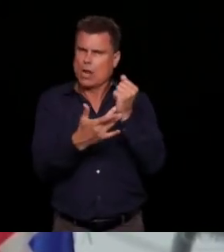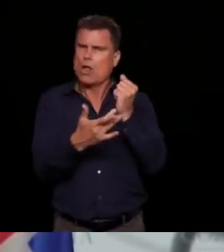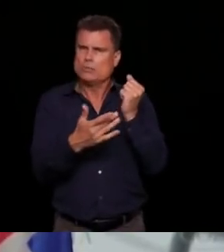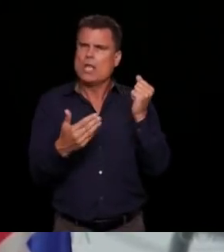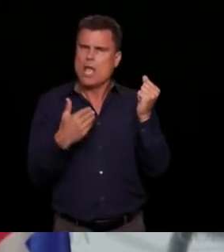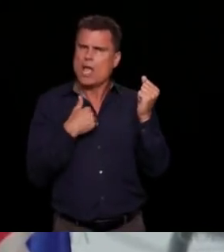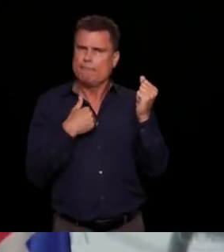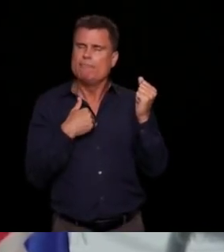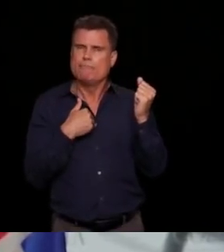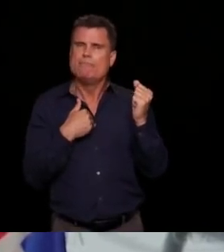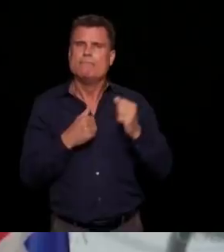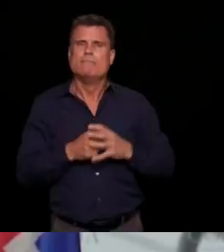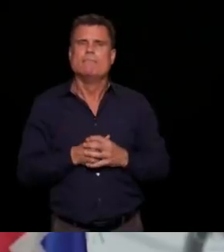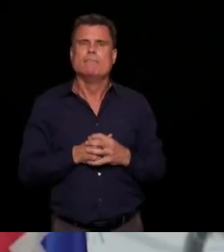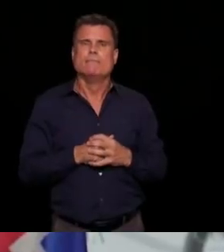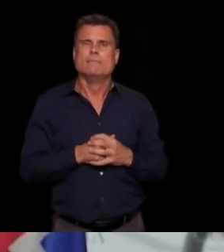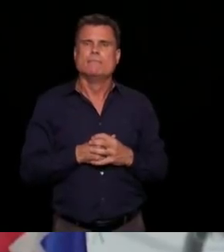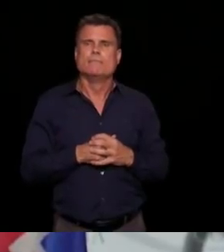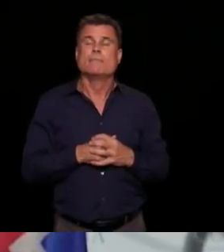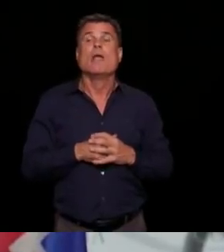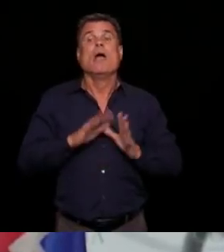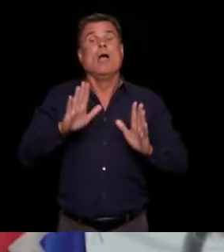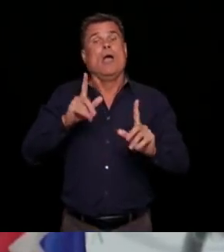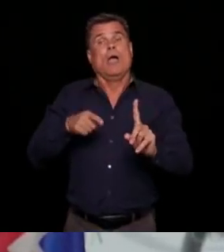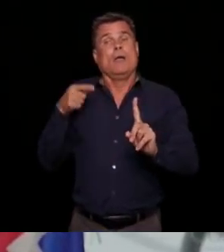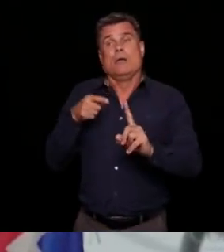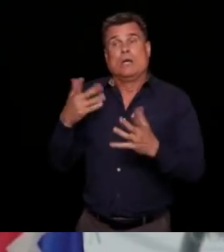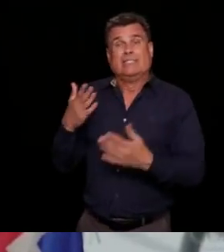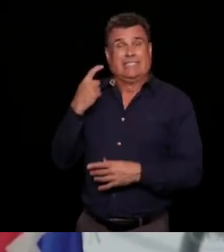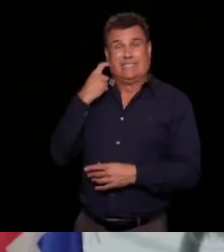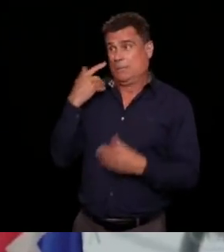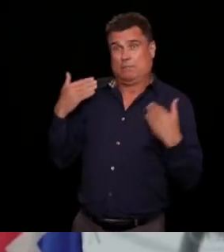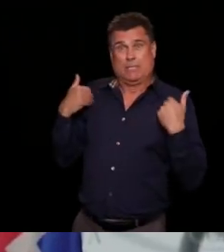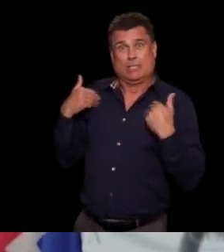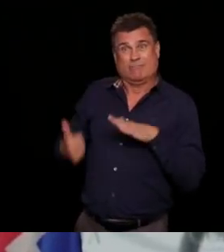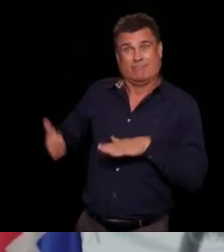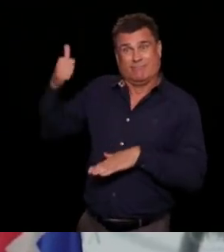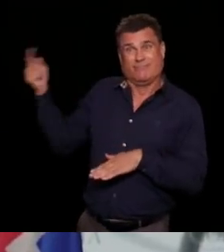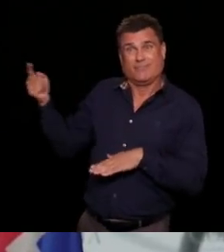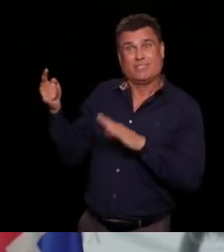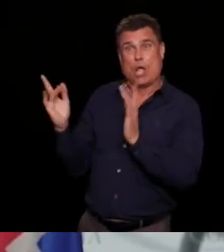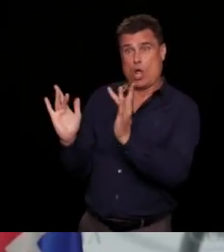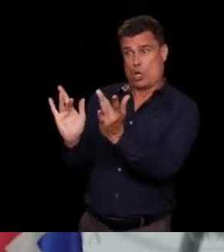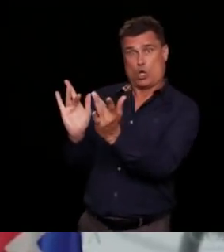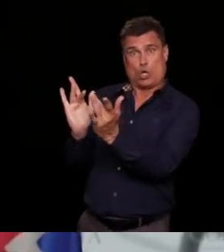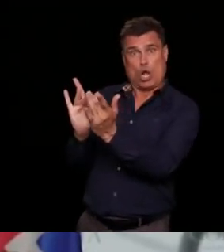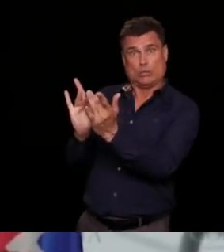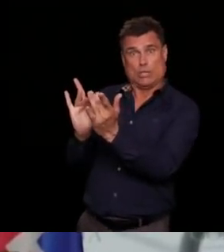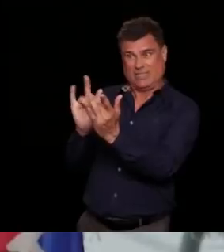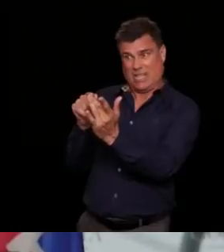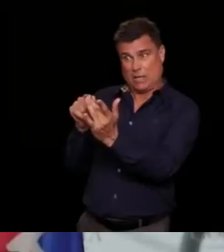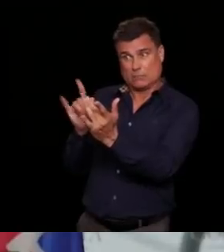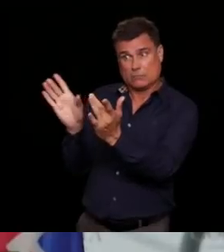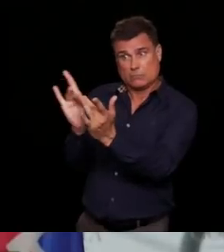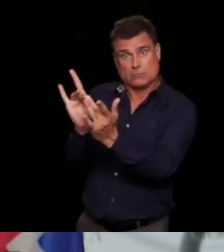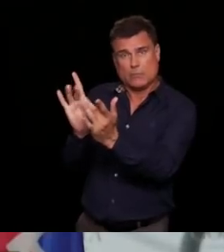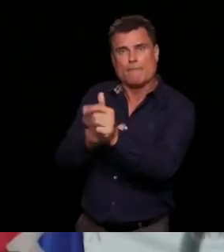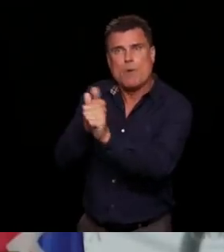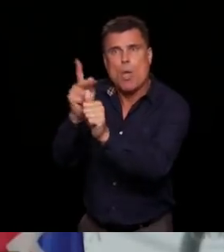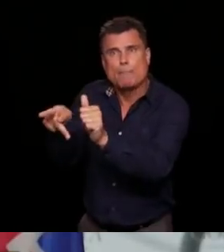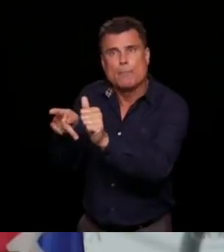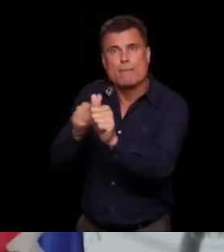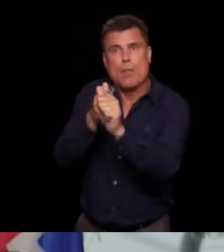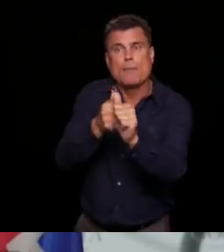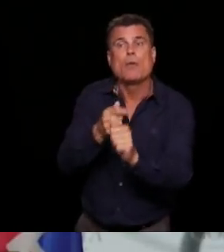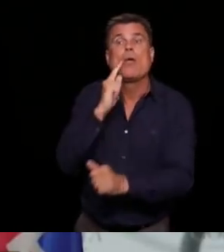Dix has just said, contact tracing is actually a clinical practice. It's actually clinical care that you're providing to someone